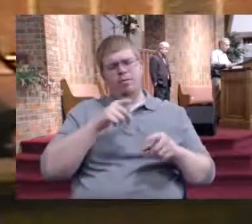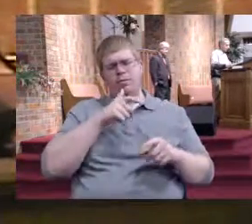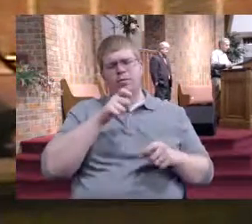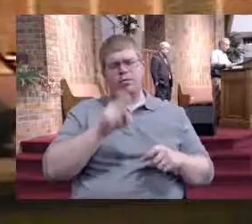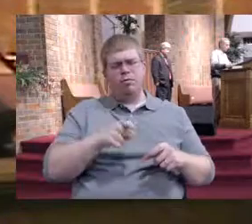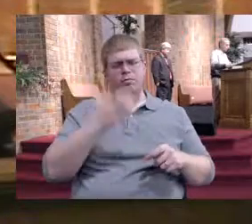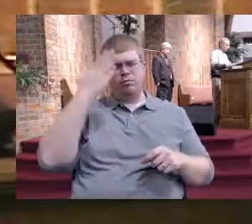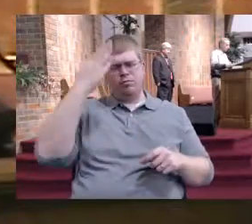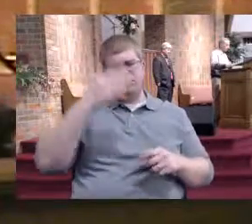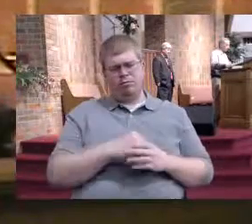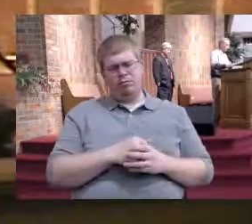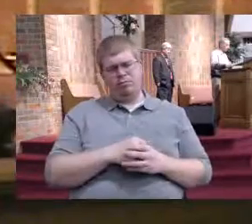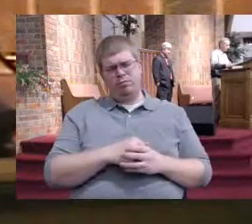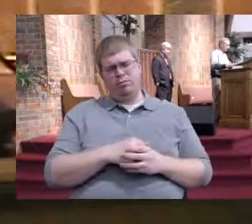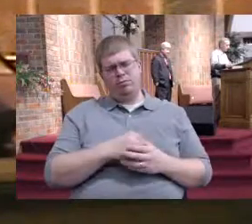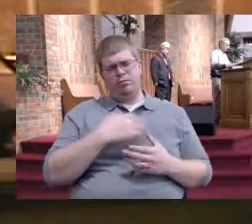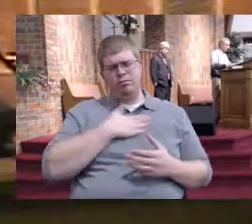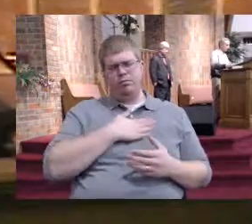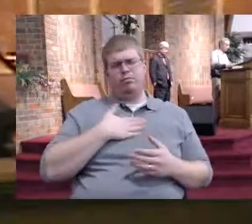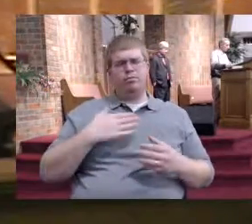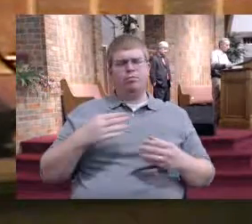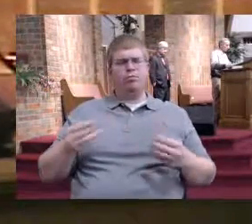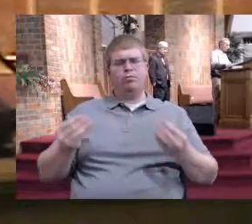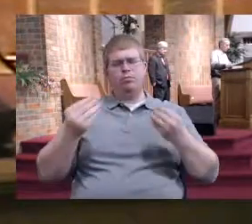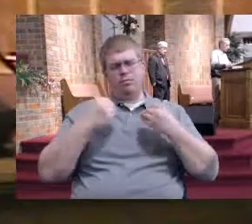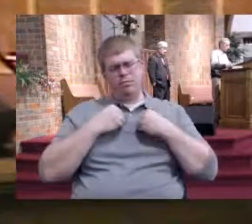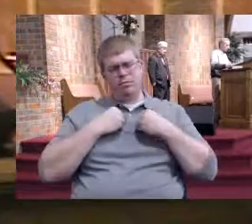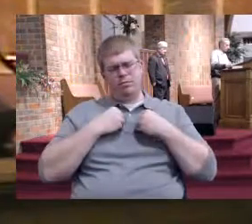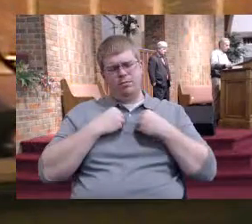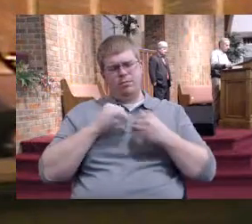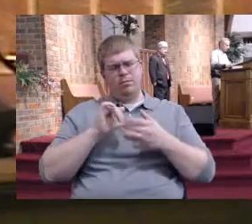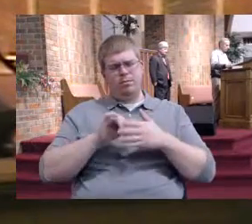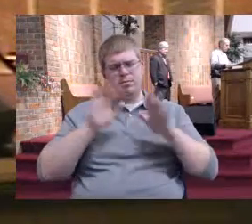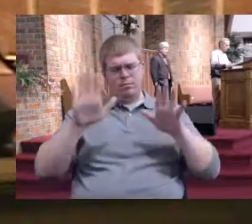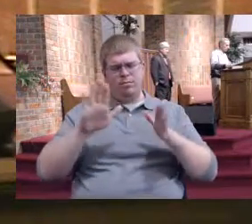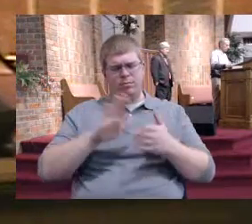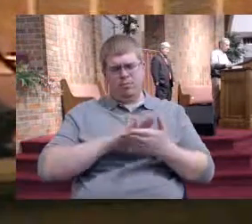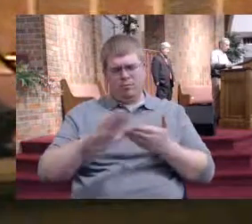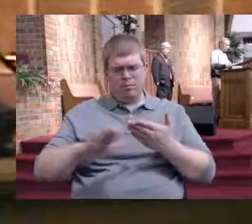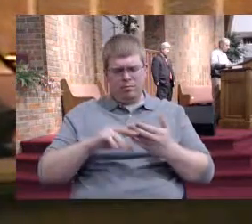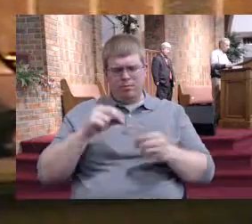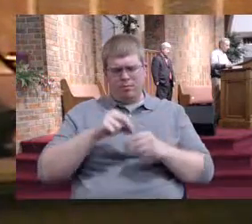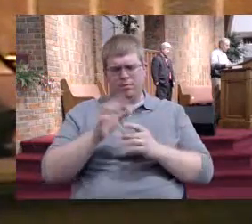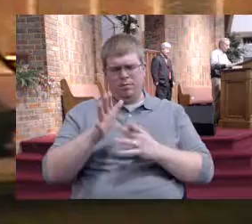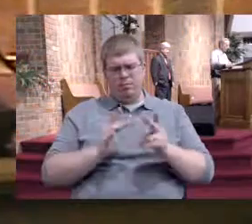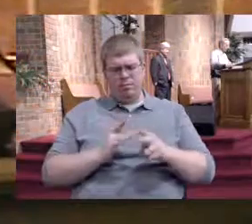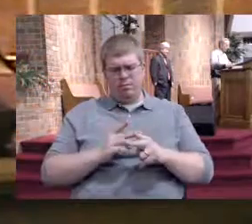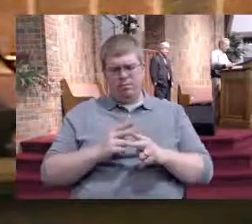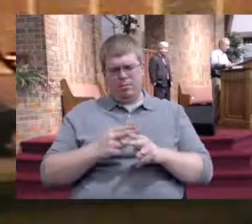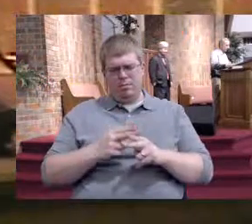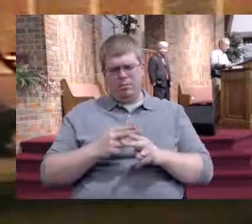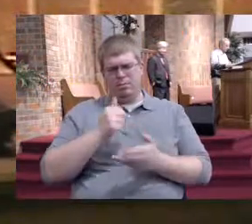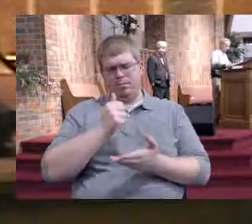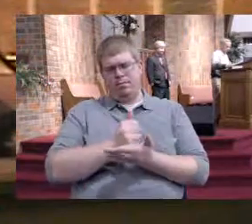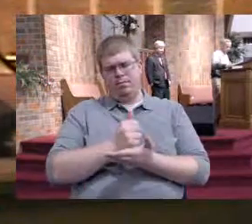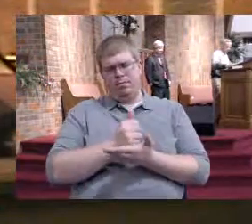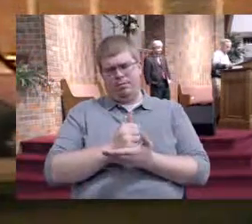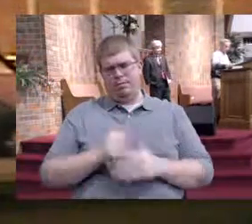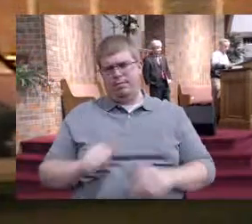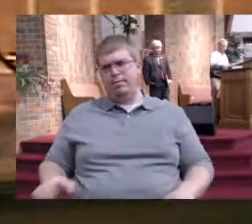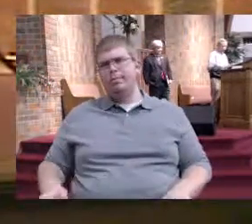Father, continue to afford us that marvelous cleansing through your Son. It's in his name that we pray. Amen.